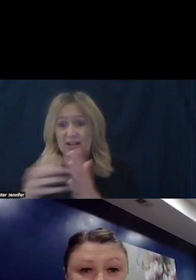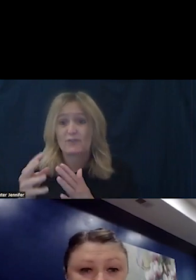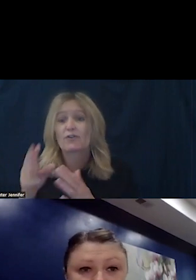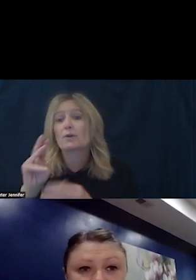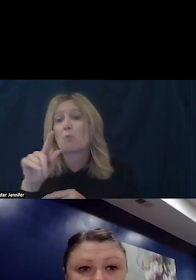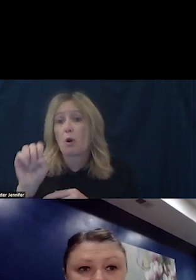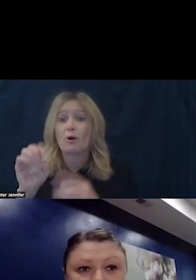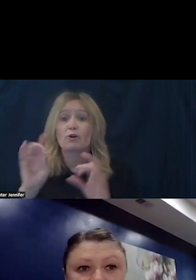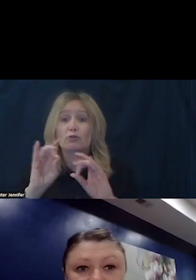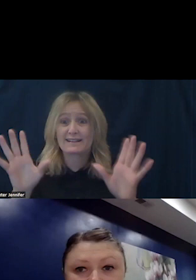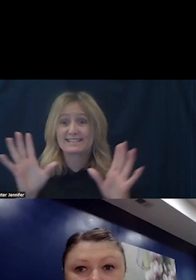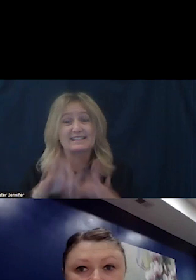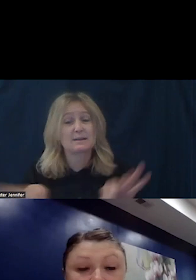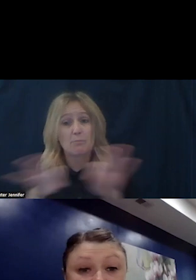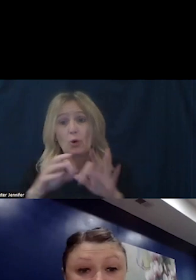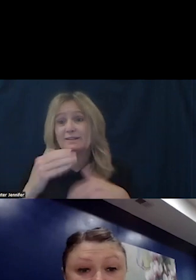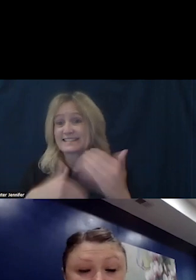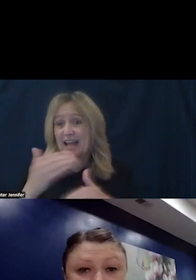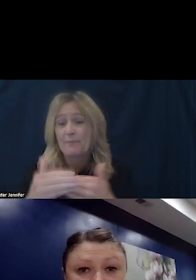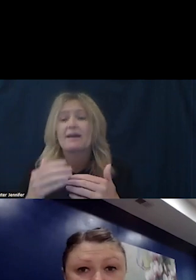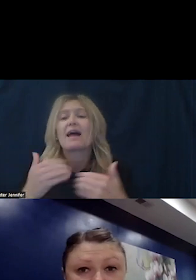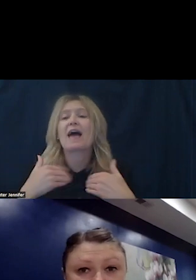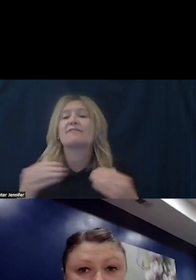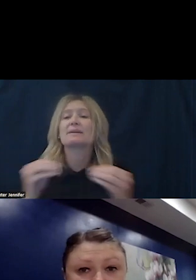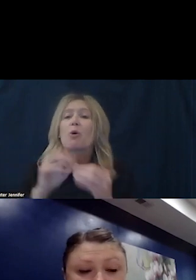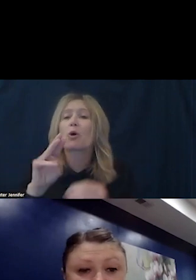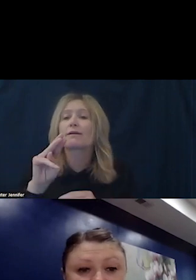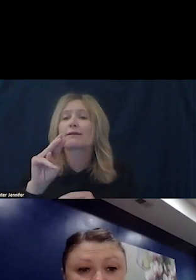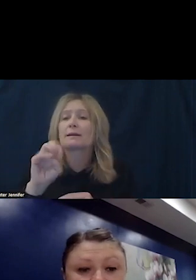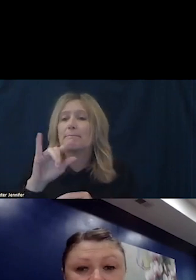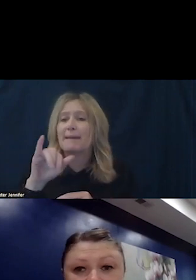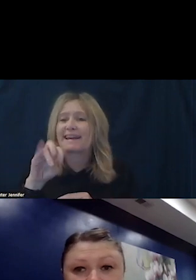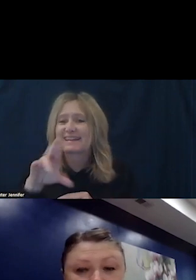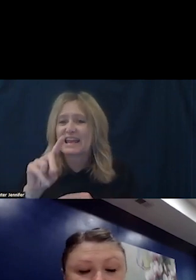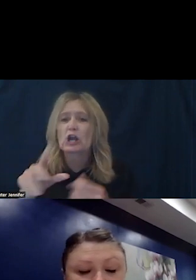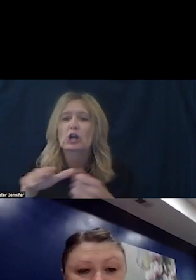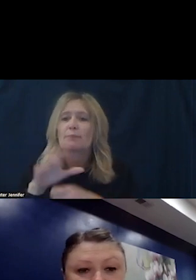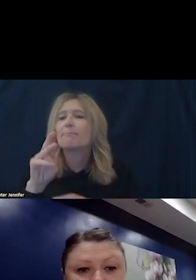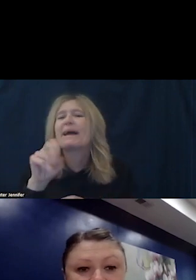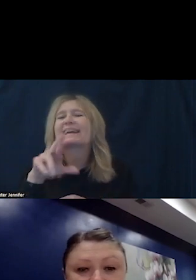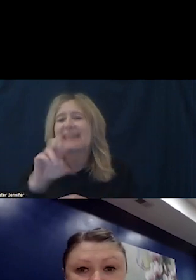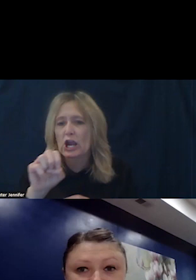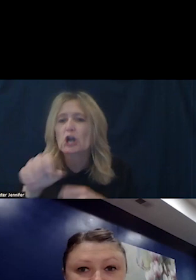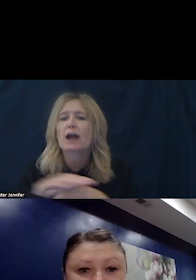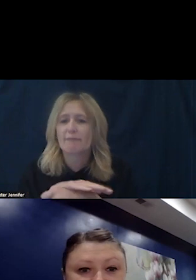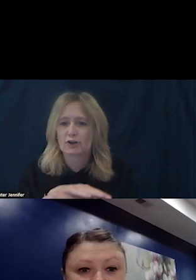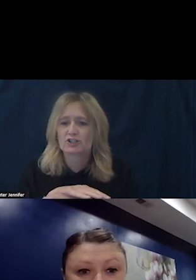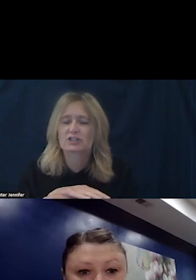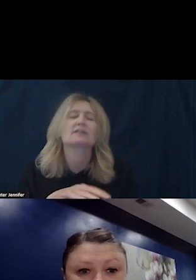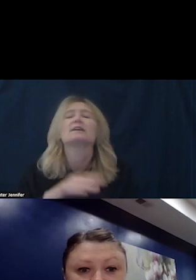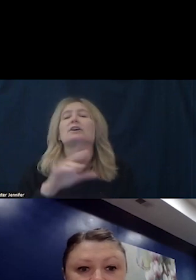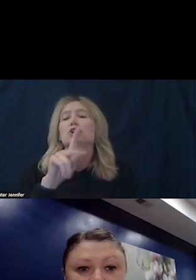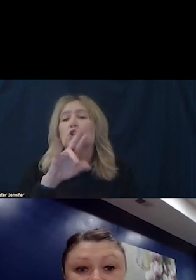important step towards building out more Medicare coverage of the crisis continuum. And then, of course, what Kirsten